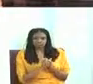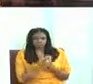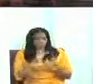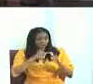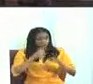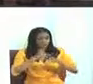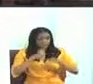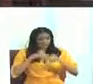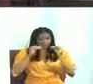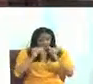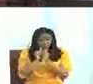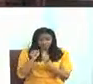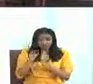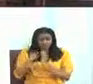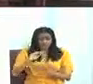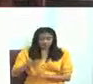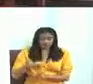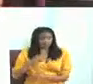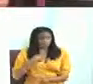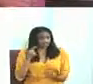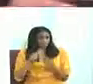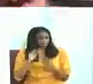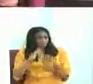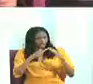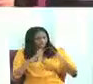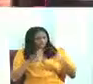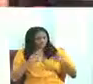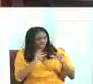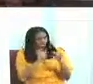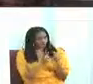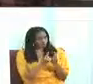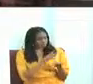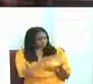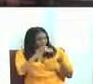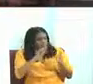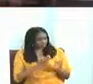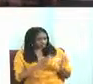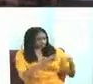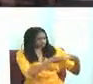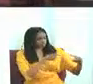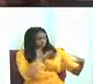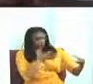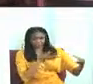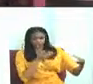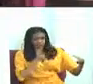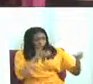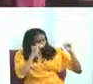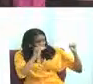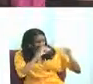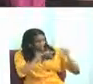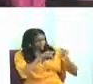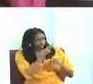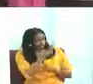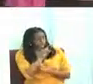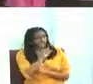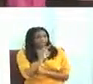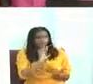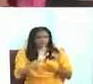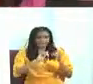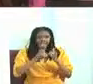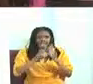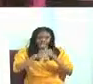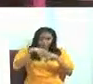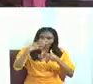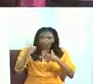with her, she had invited me to her house, and there was a group of students there that she was teaching about HIV and how to go out and